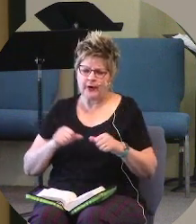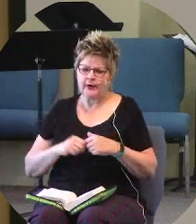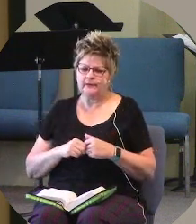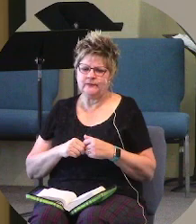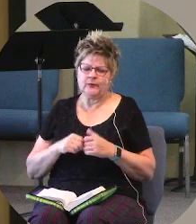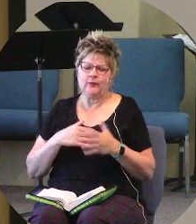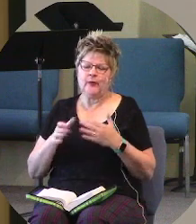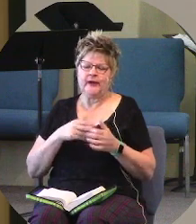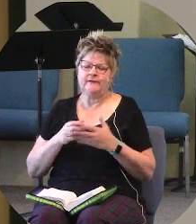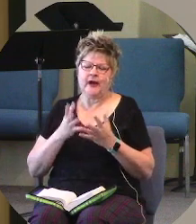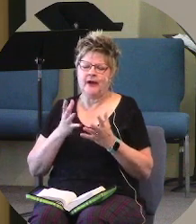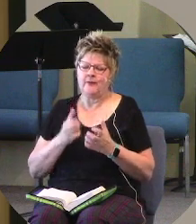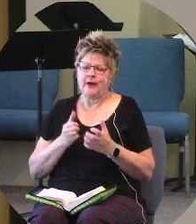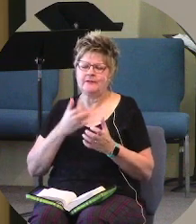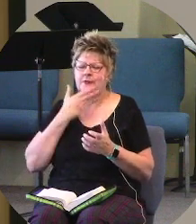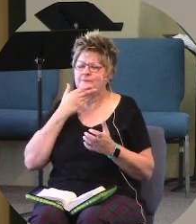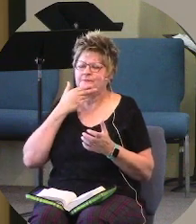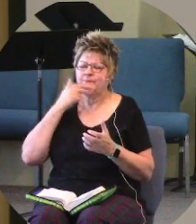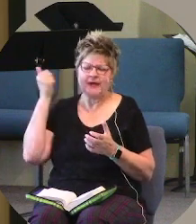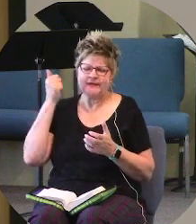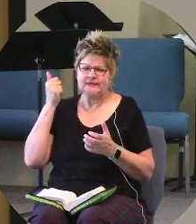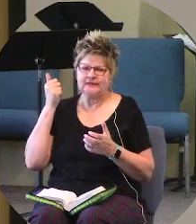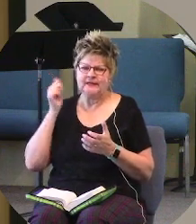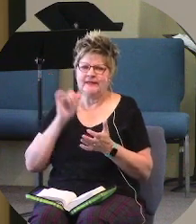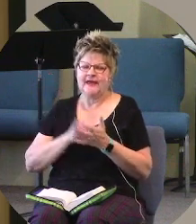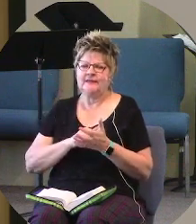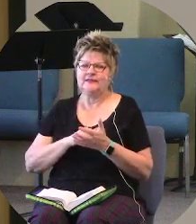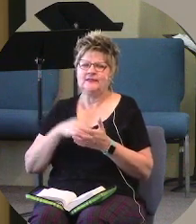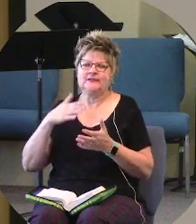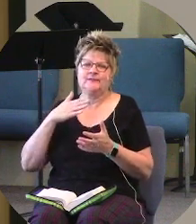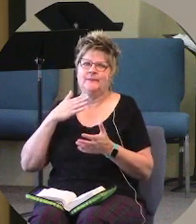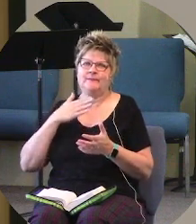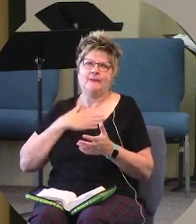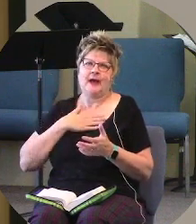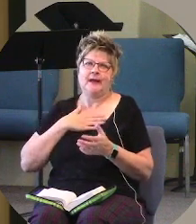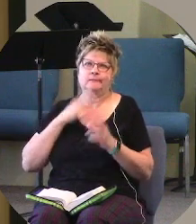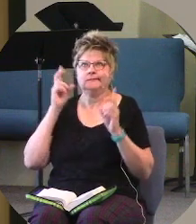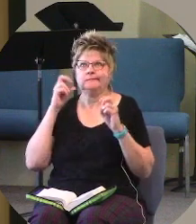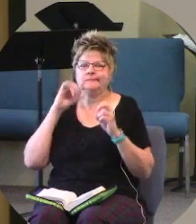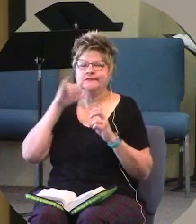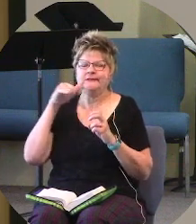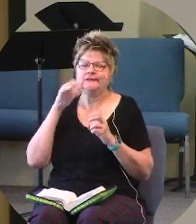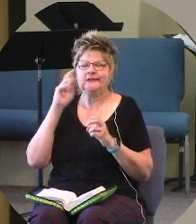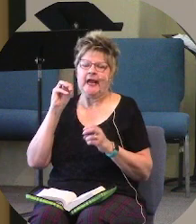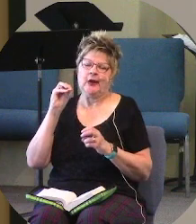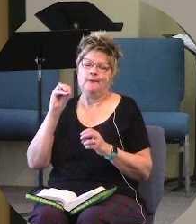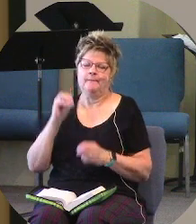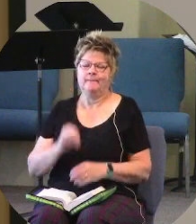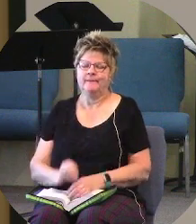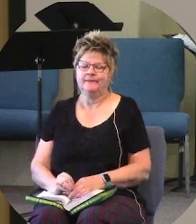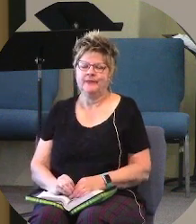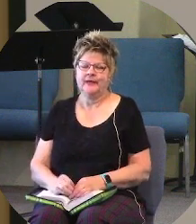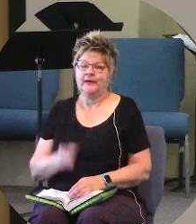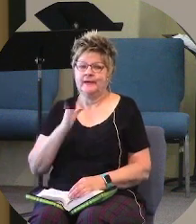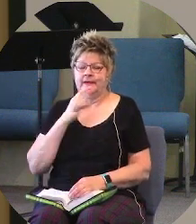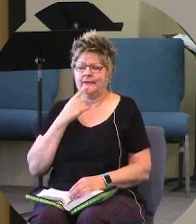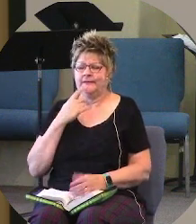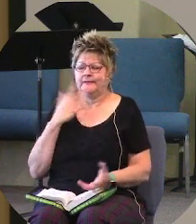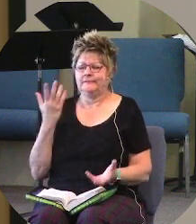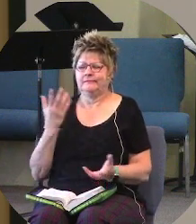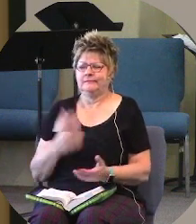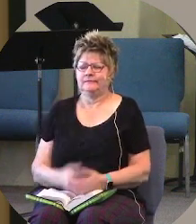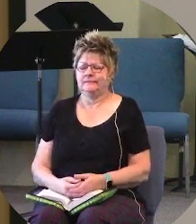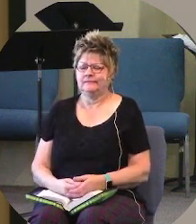the latest, greatest. That is my jam, so to speak. And God says,